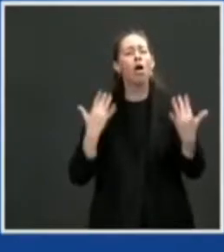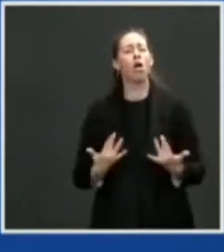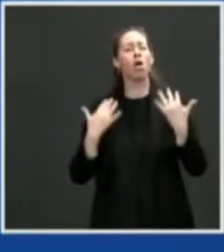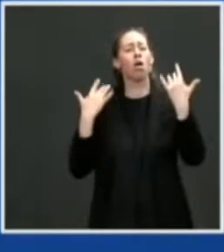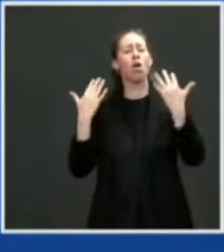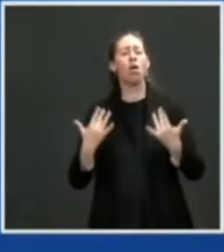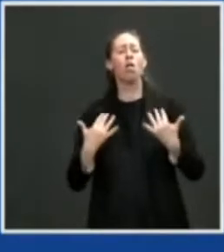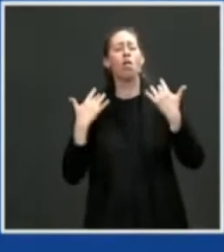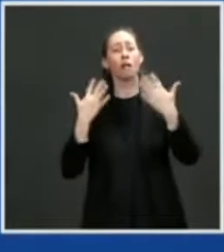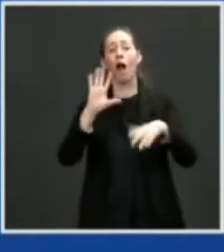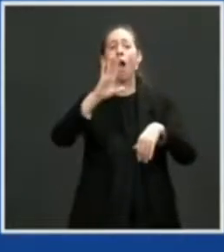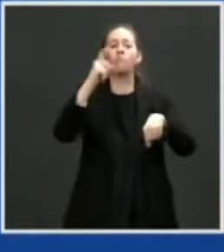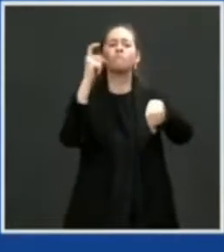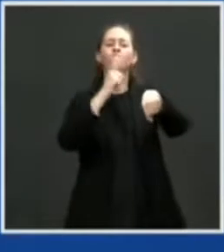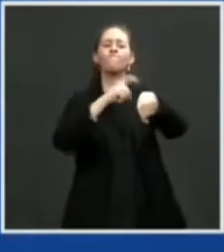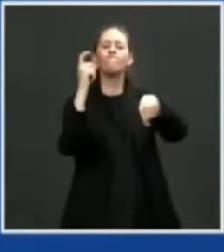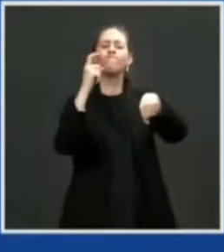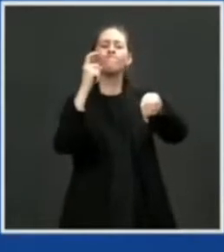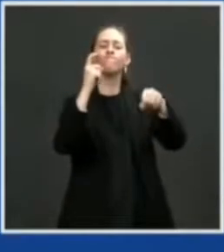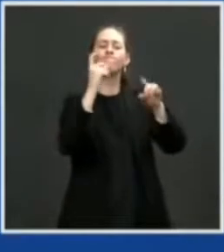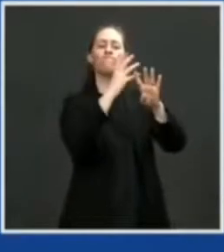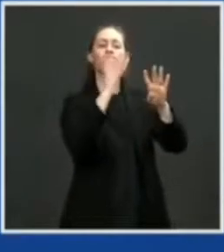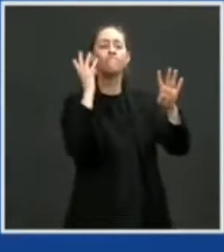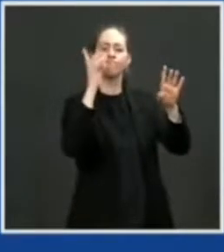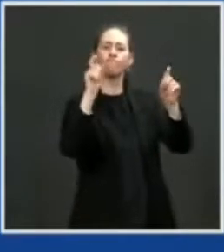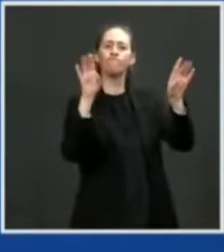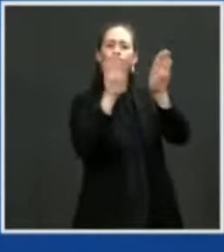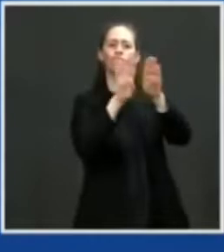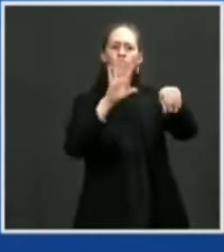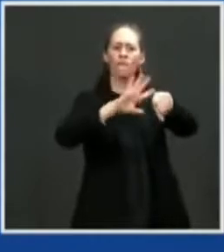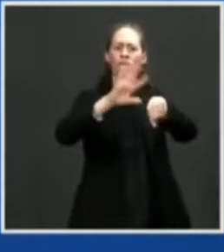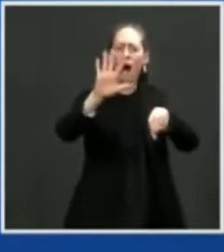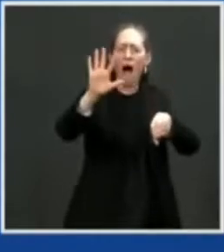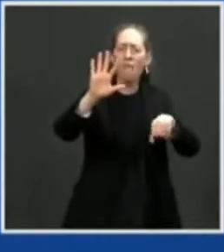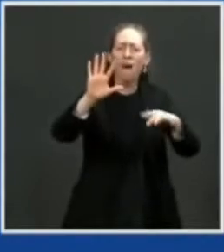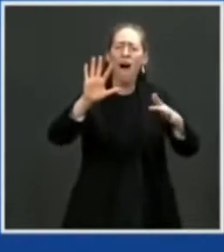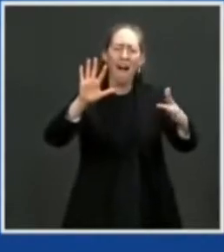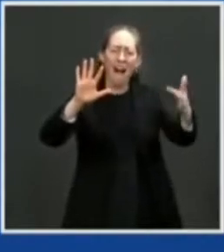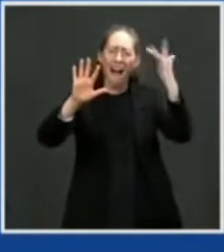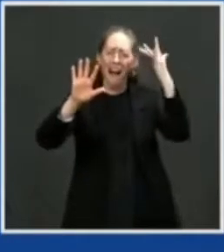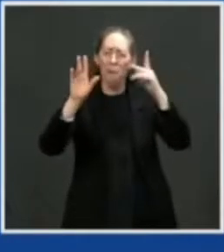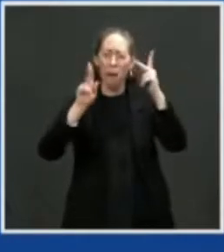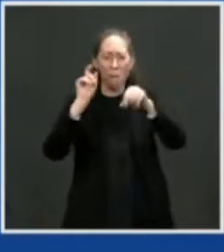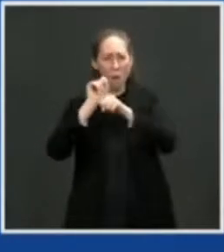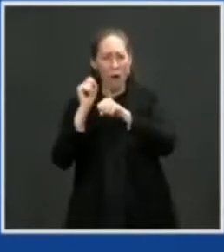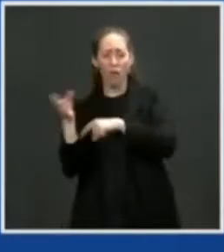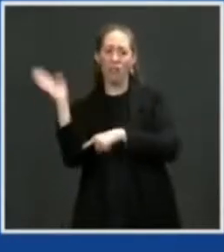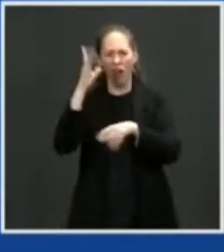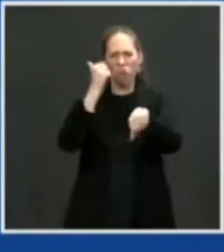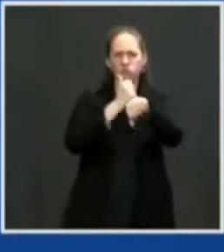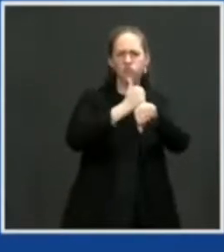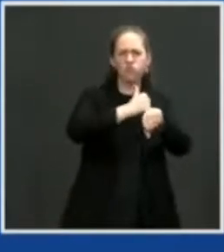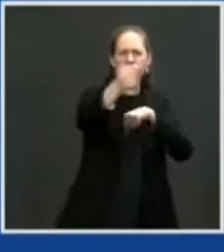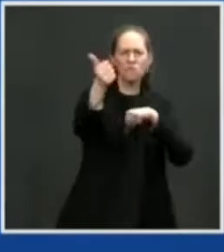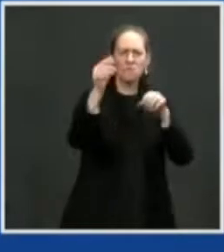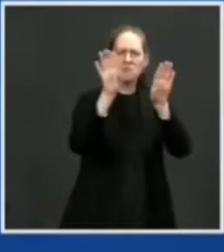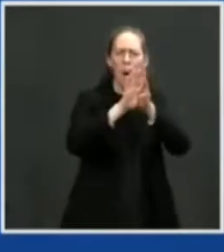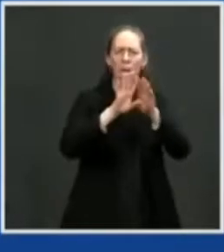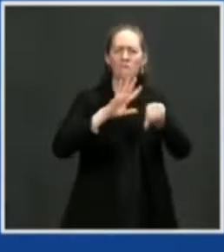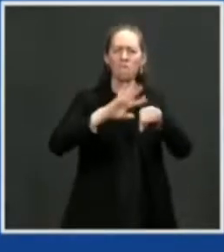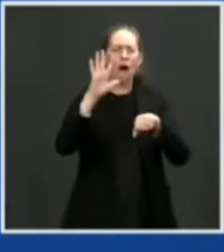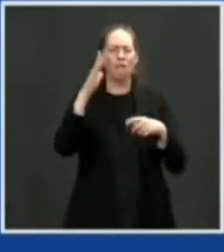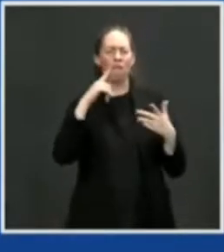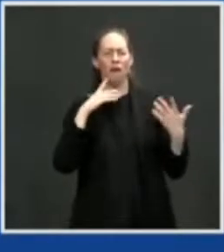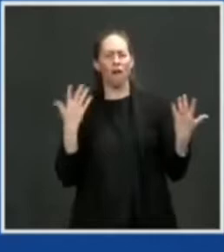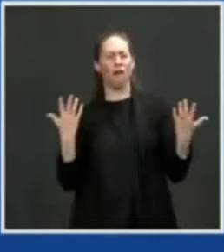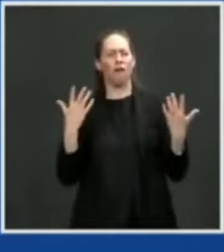at 5 o'clock See, when working people are just getting That's off what work. it's all about. HR Deciding 1's that about giving there will people be no water absentee standing in ballots line. under